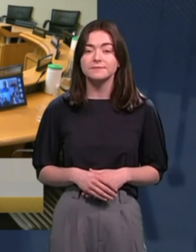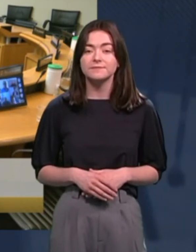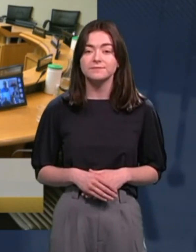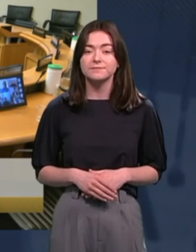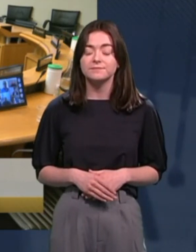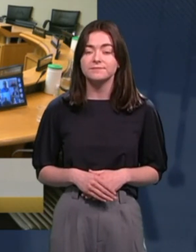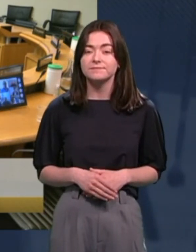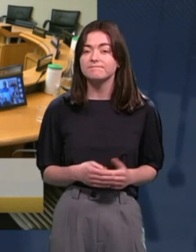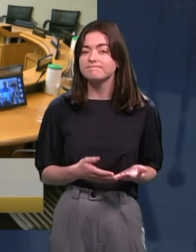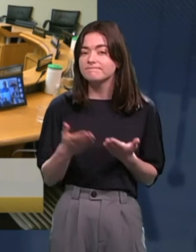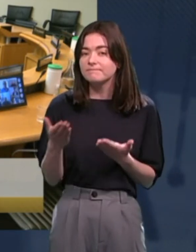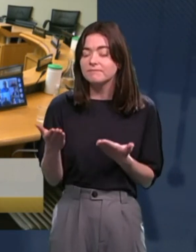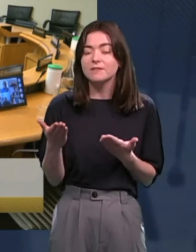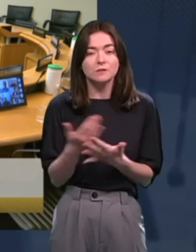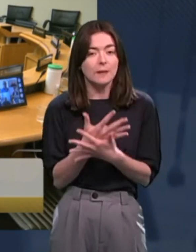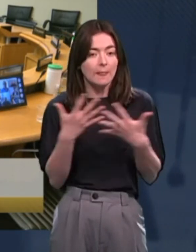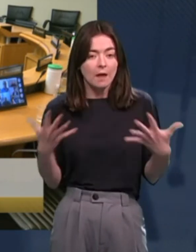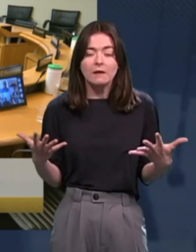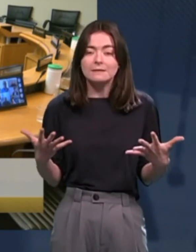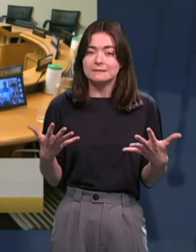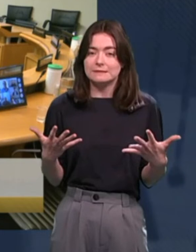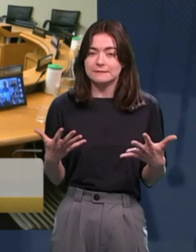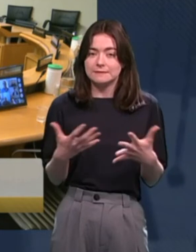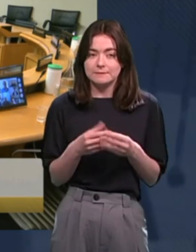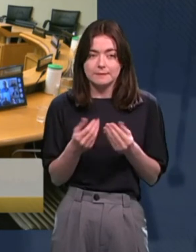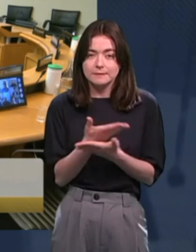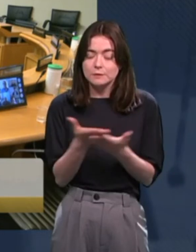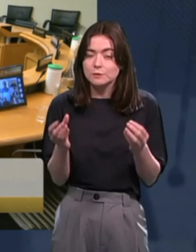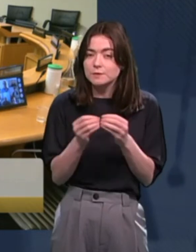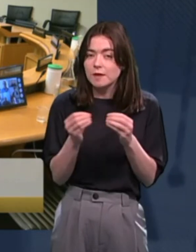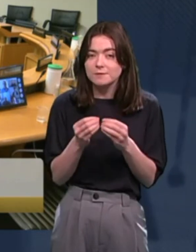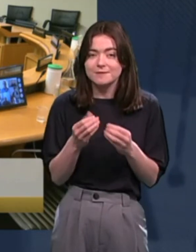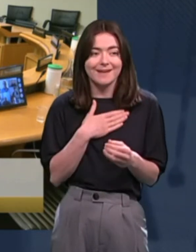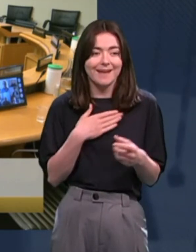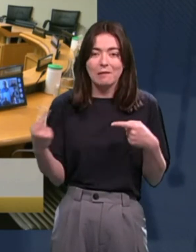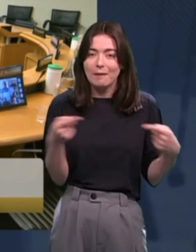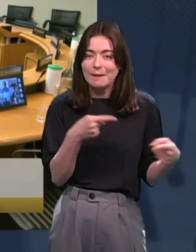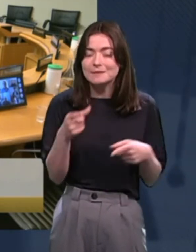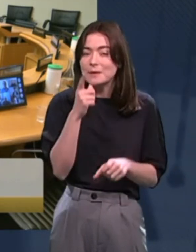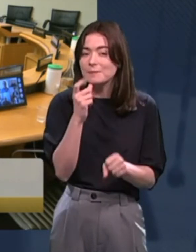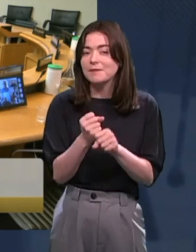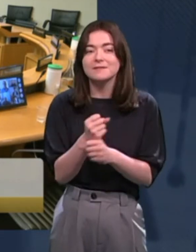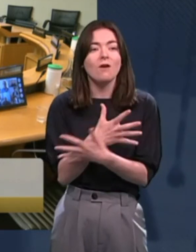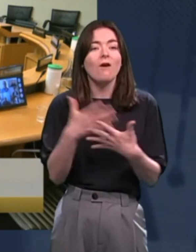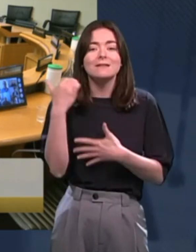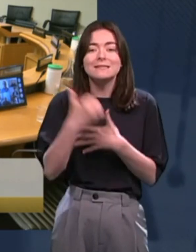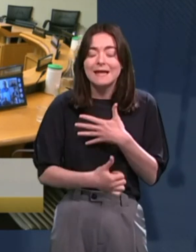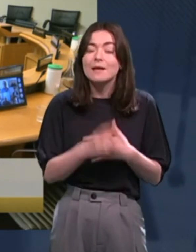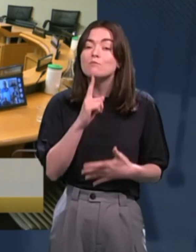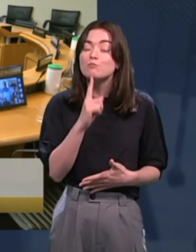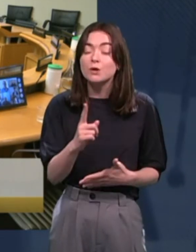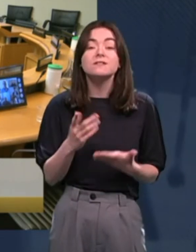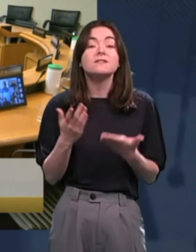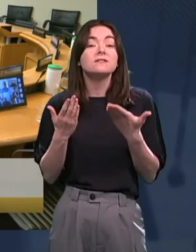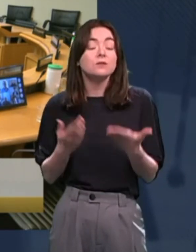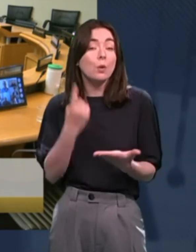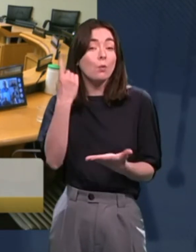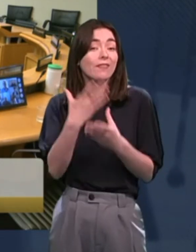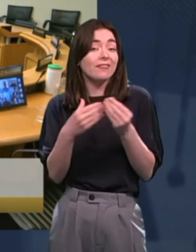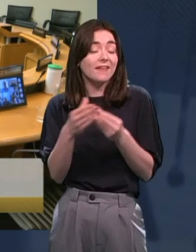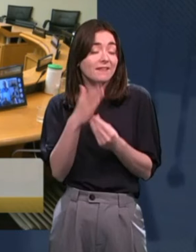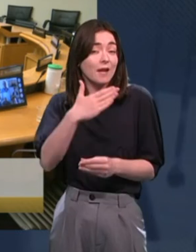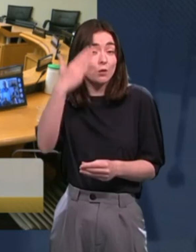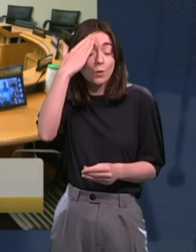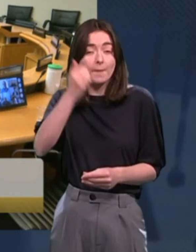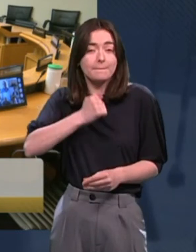there's a lot of things in what people have been saying that, I'd love to debate this all day, but however. The one thing that I know